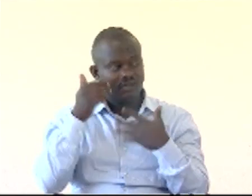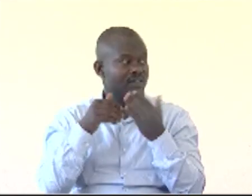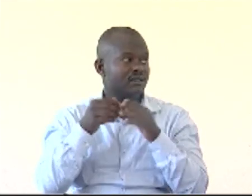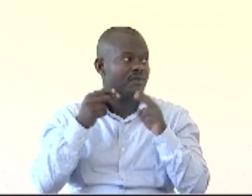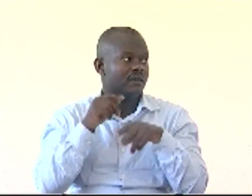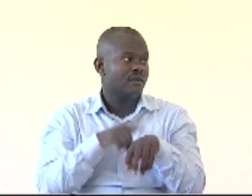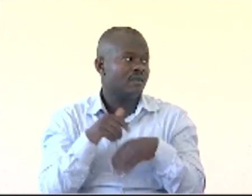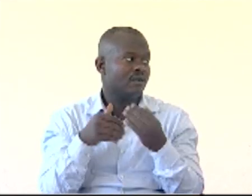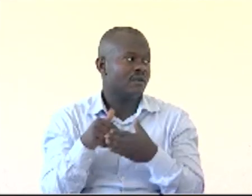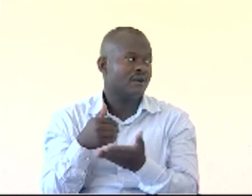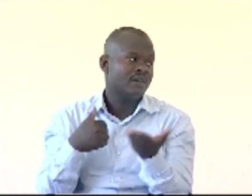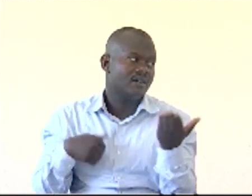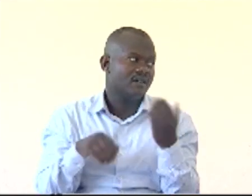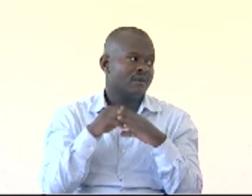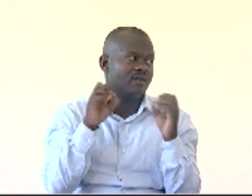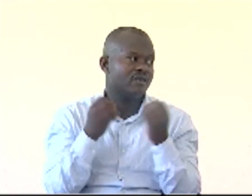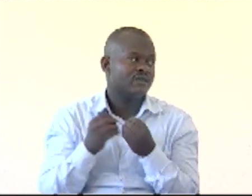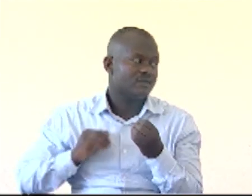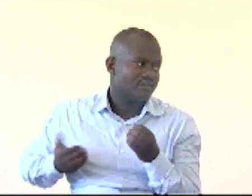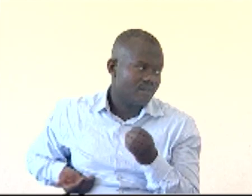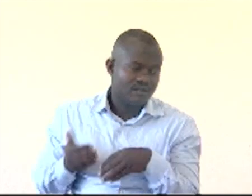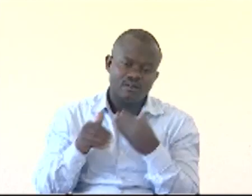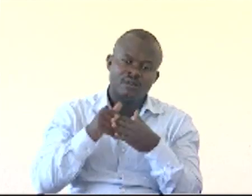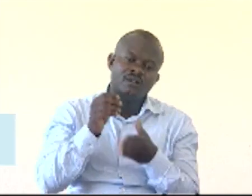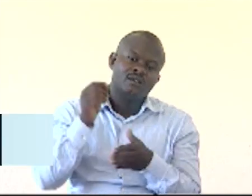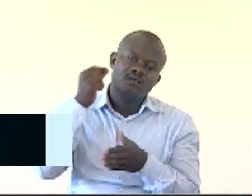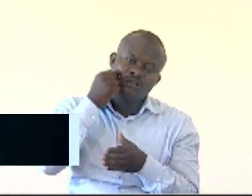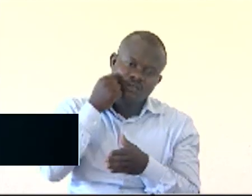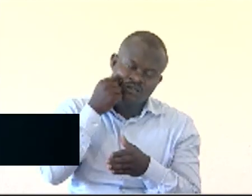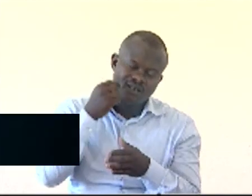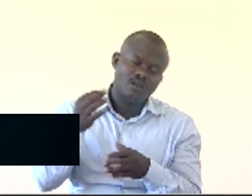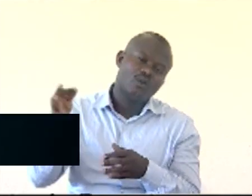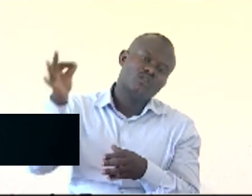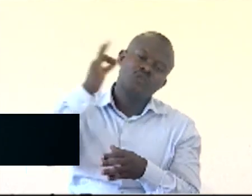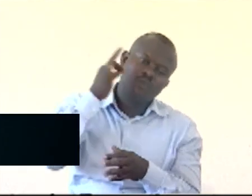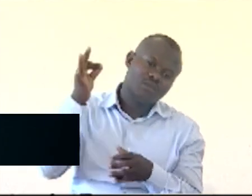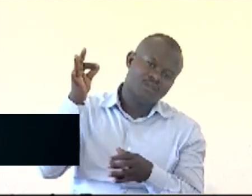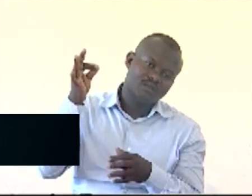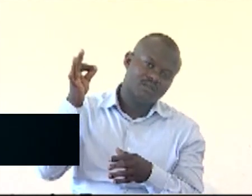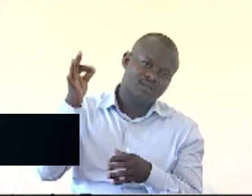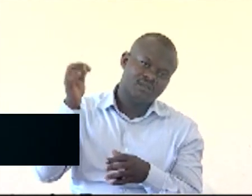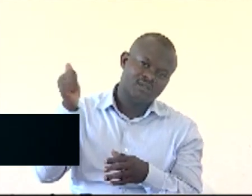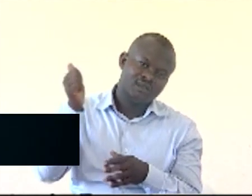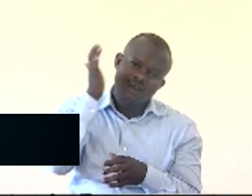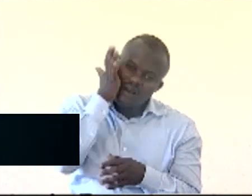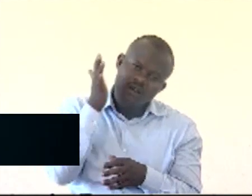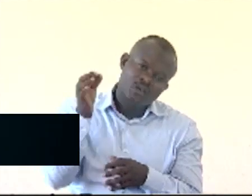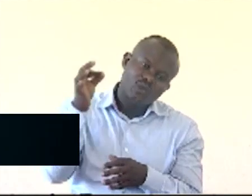when female Anopheles mosquito bites you purposely to get